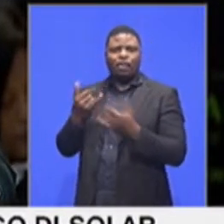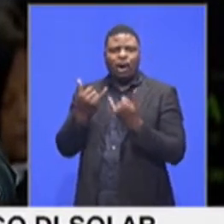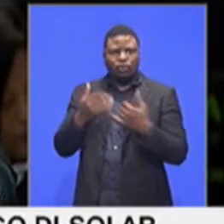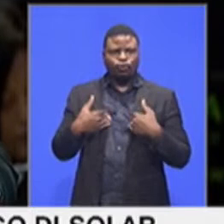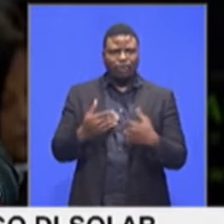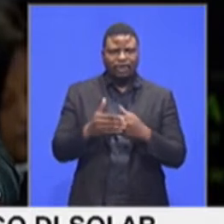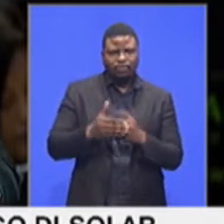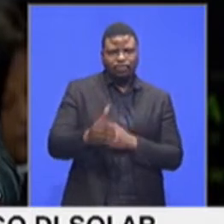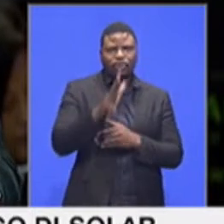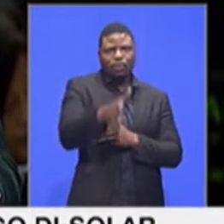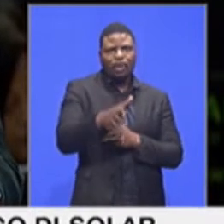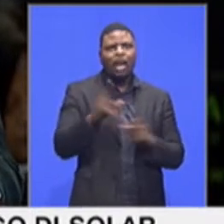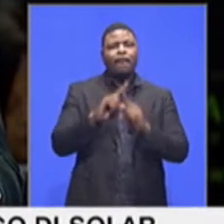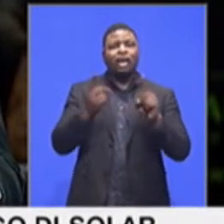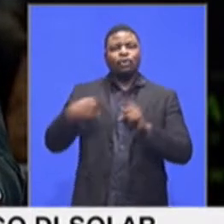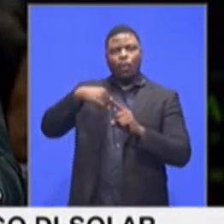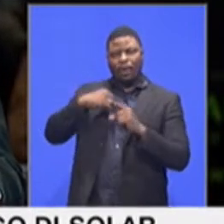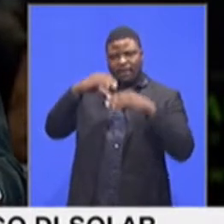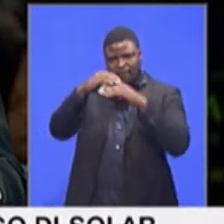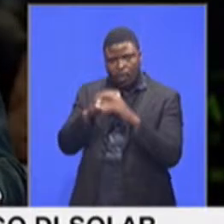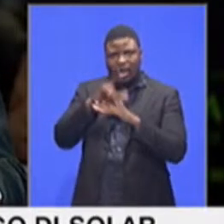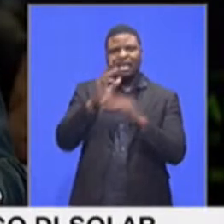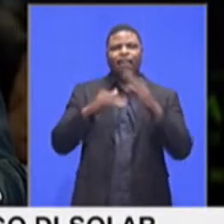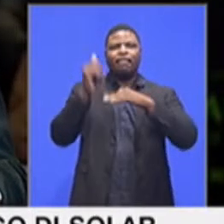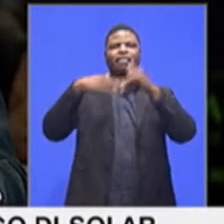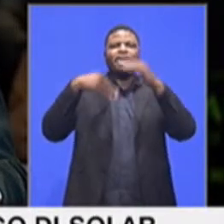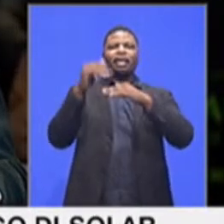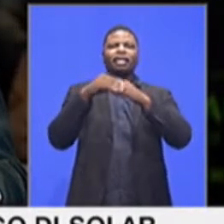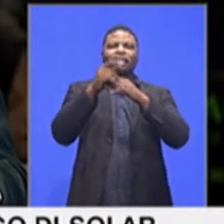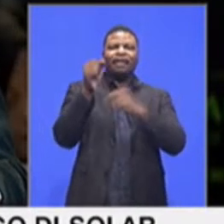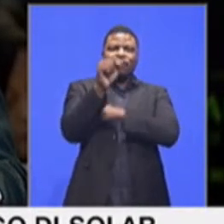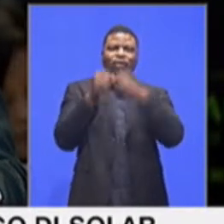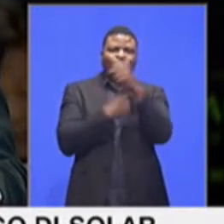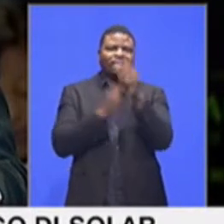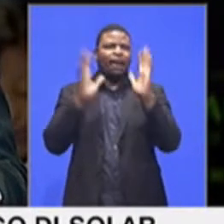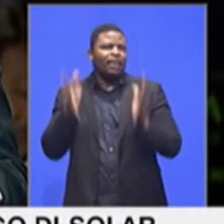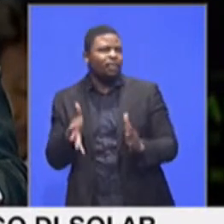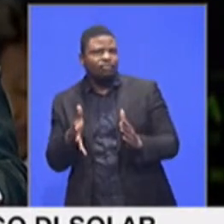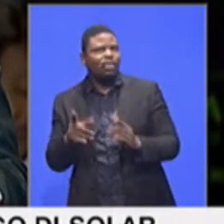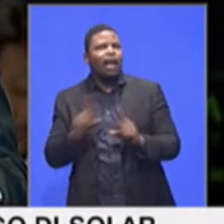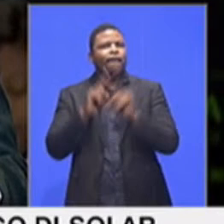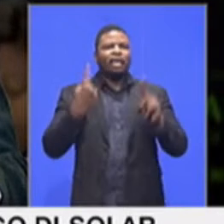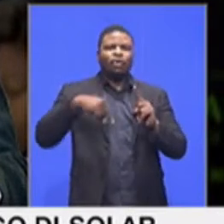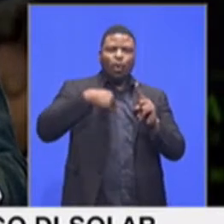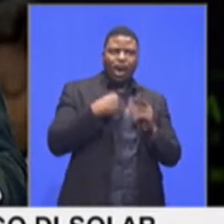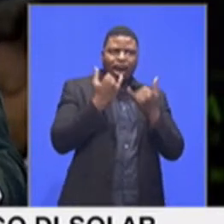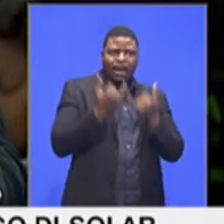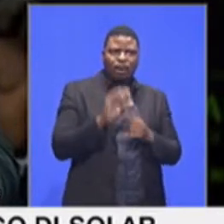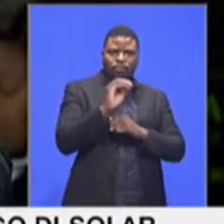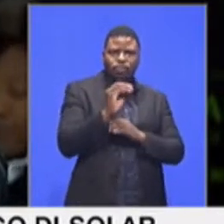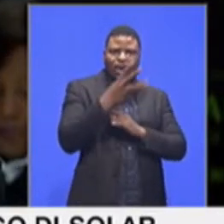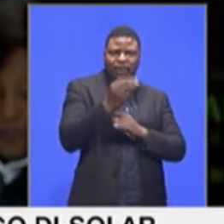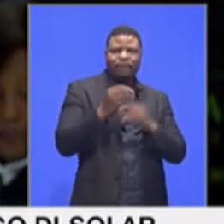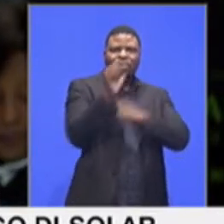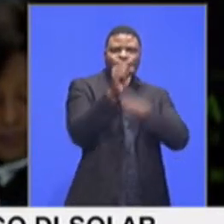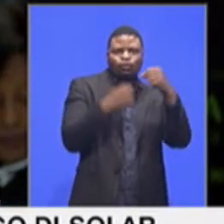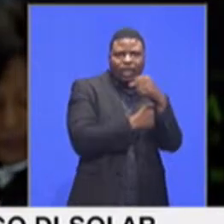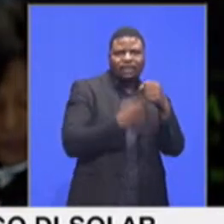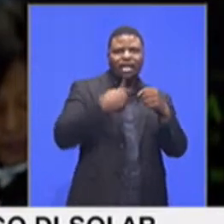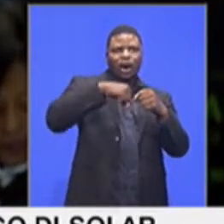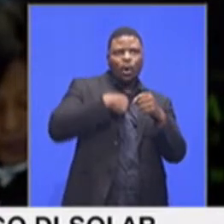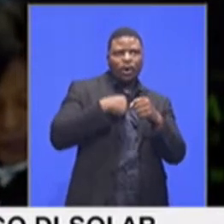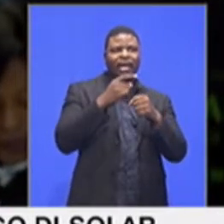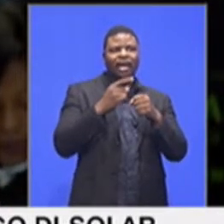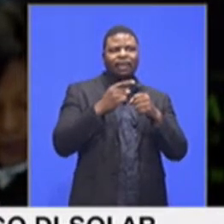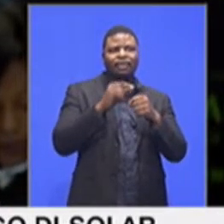not only on building new infrastructure, but also on maintaining existing infrastructure. We do this to ensure that